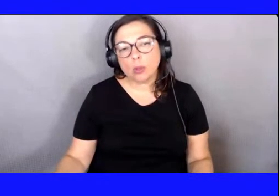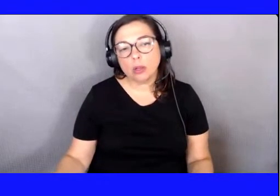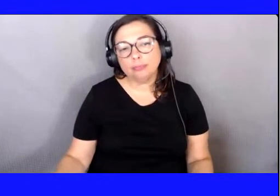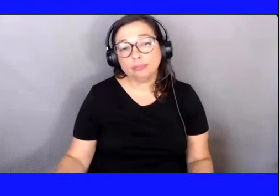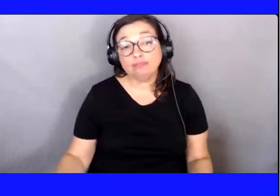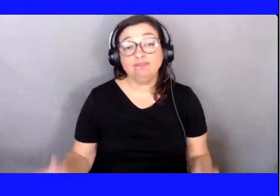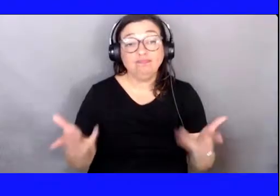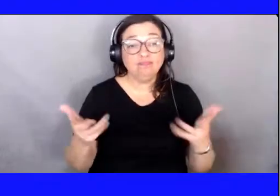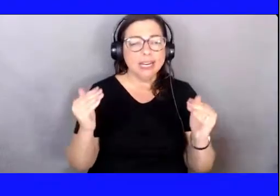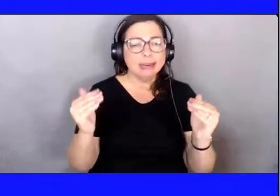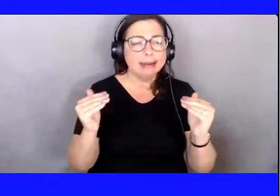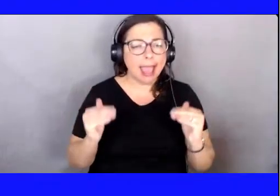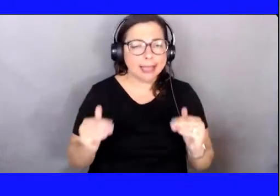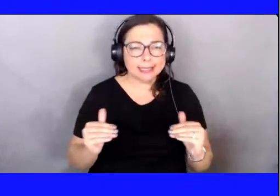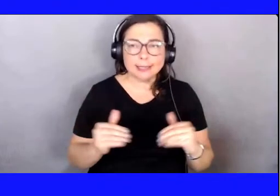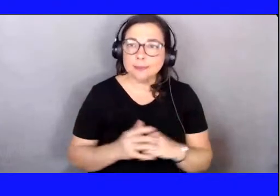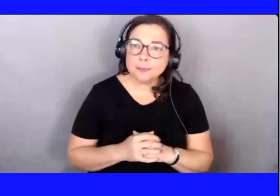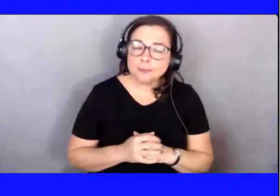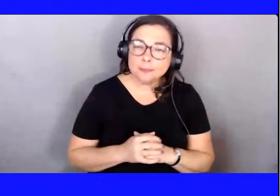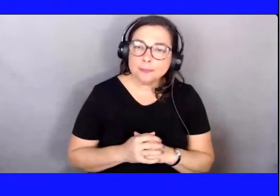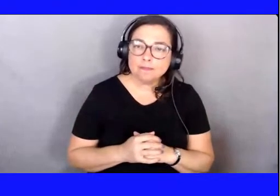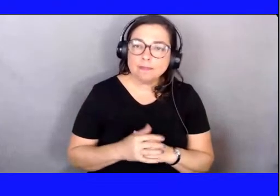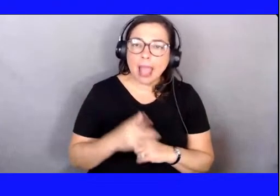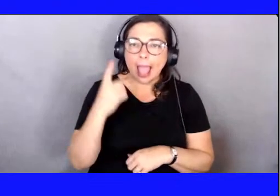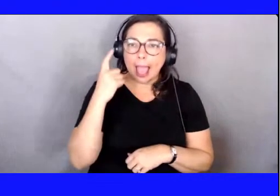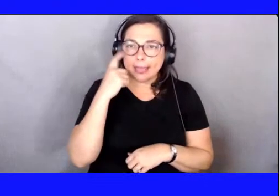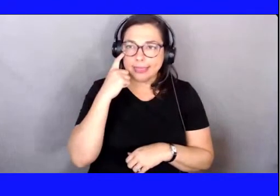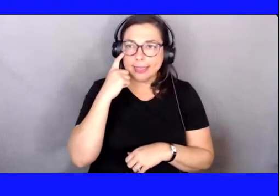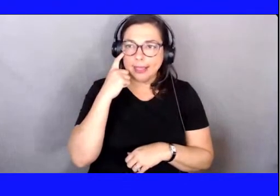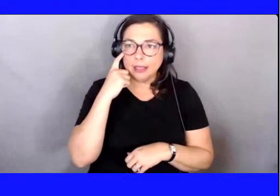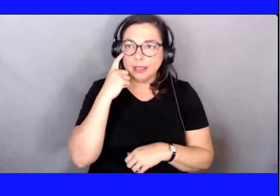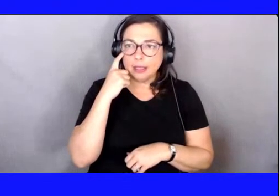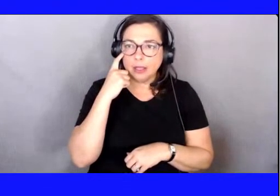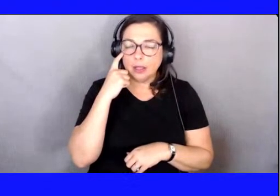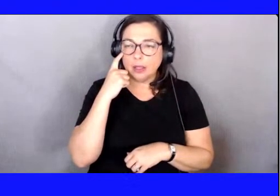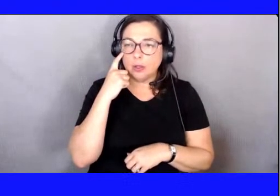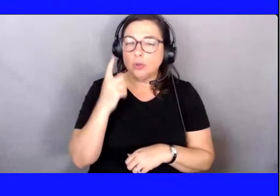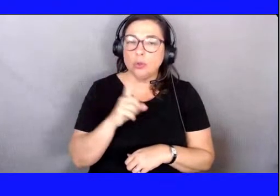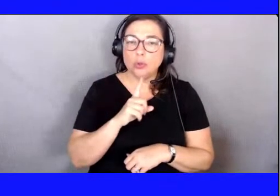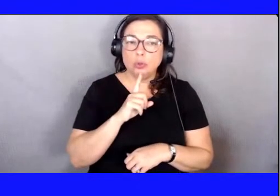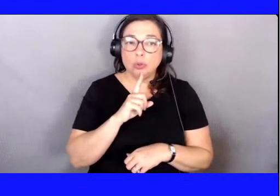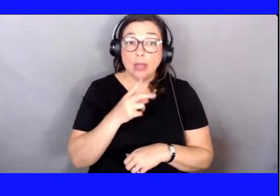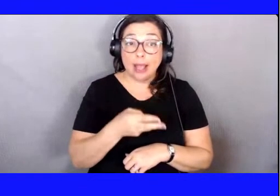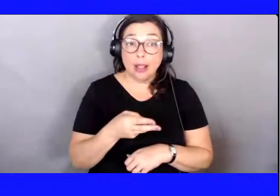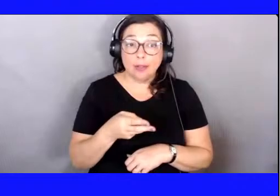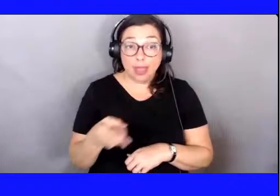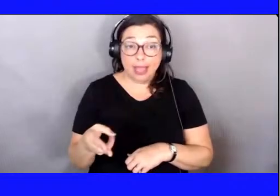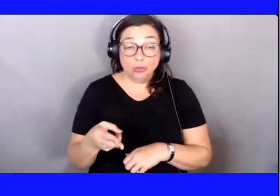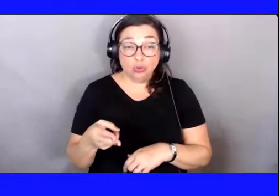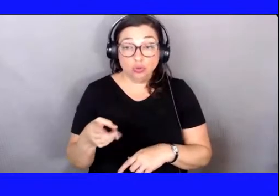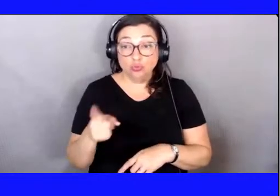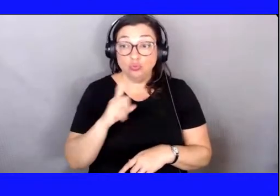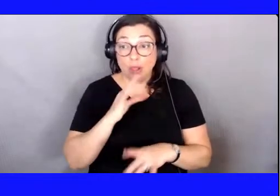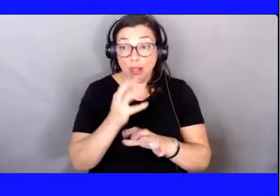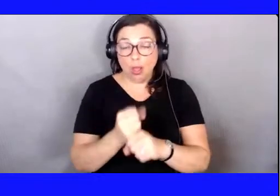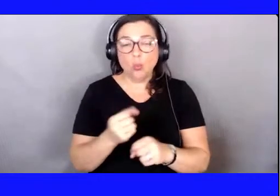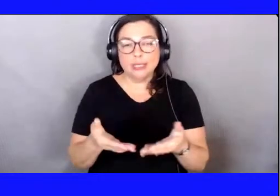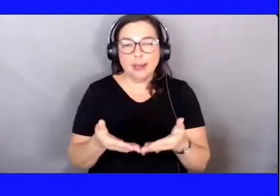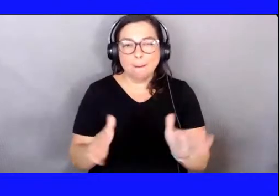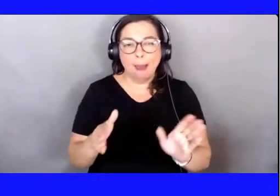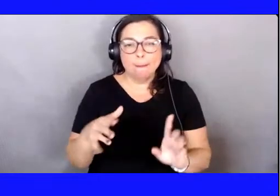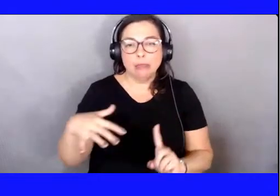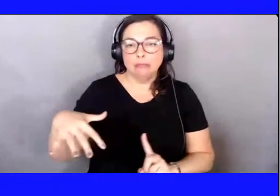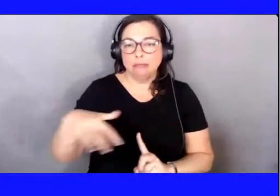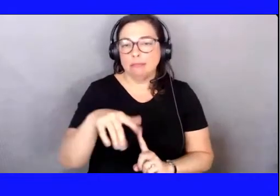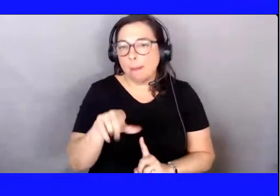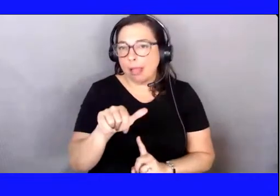That's it. Next slide. So I think one of the things that captivated HPD from what we understand was the public plaza. Again, having just